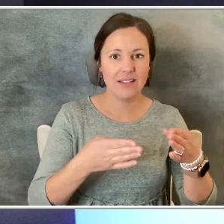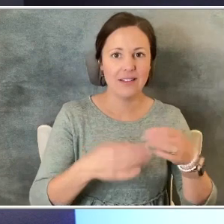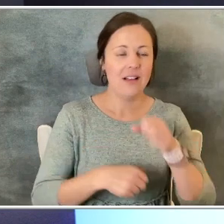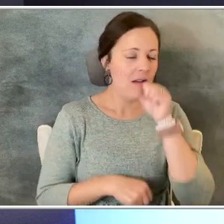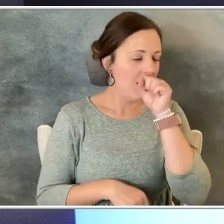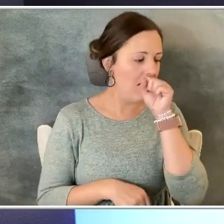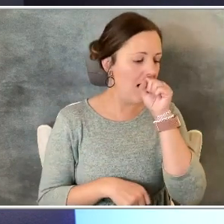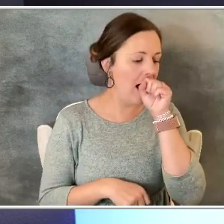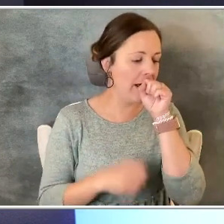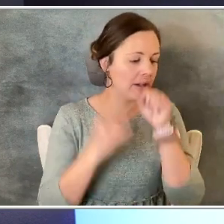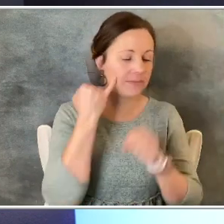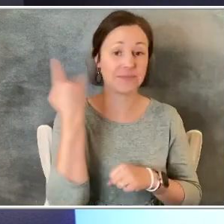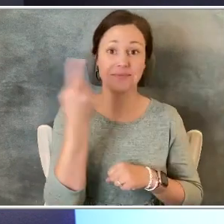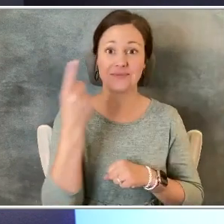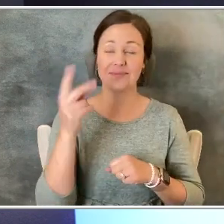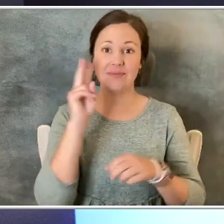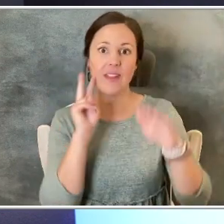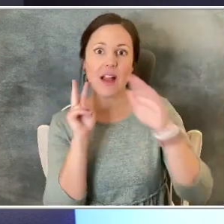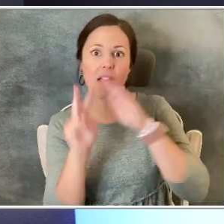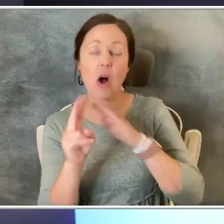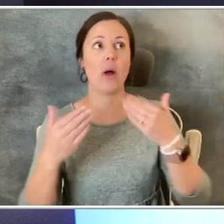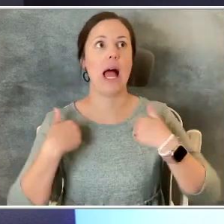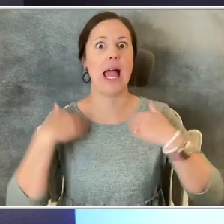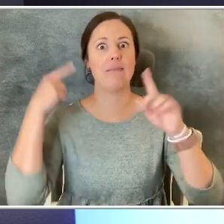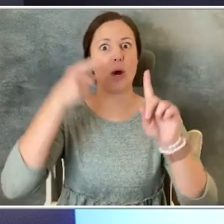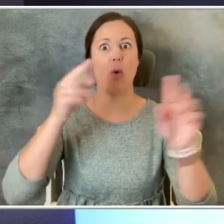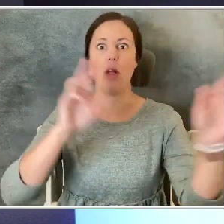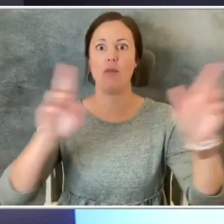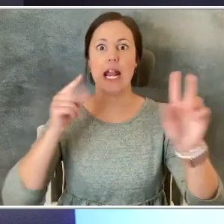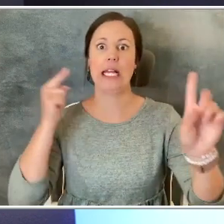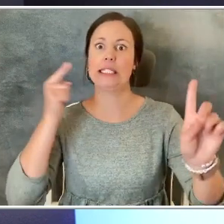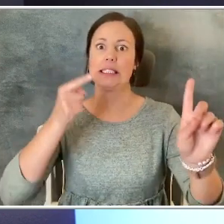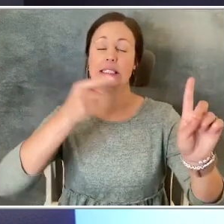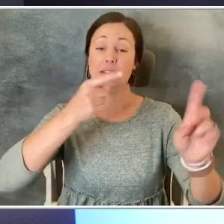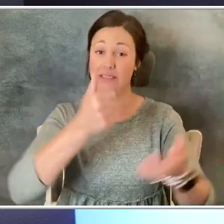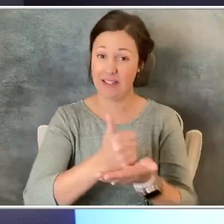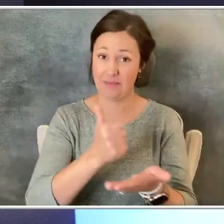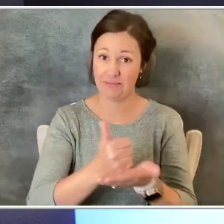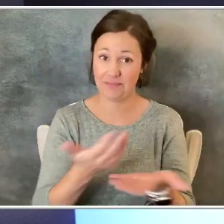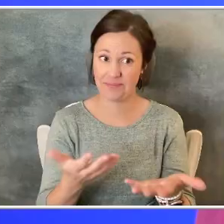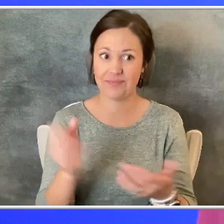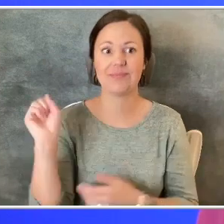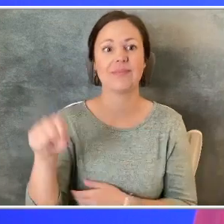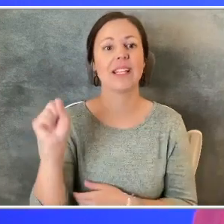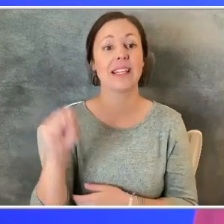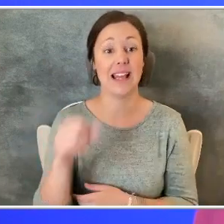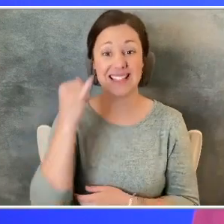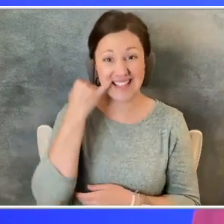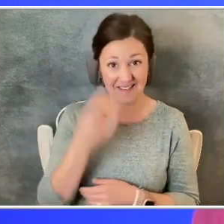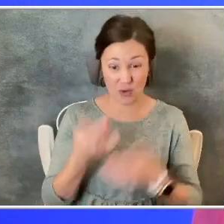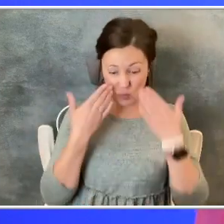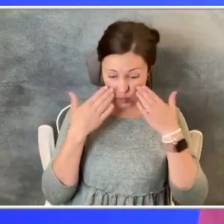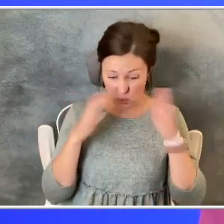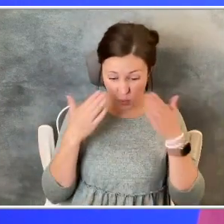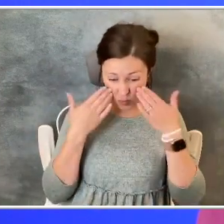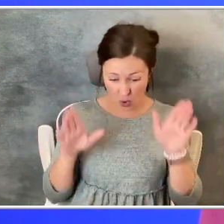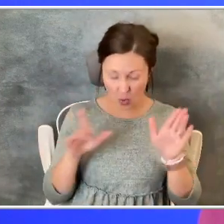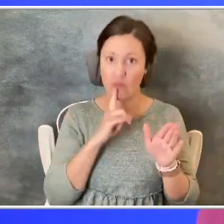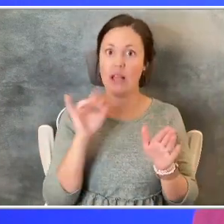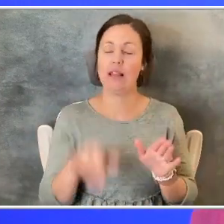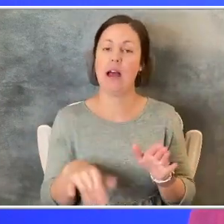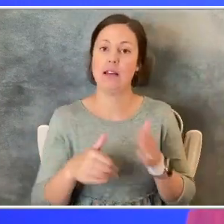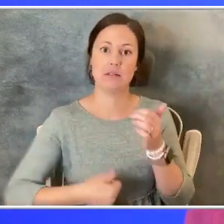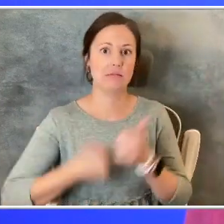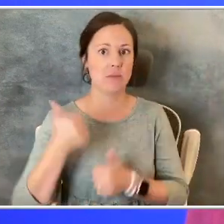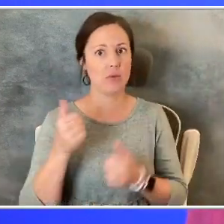to and say, I've got a goal, I've got a goal, I've got a goal. Yes. That made things a little better. The unknown is the most terrible place to sit in. When you don't